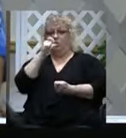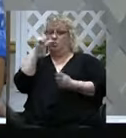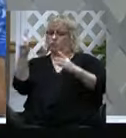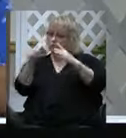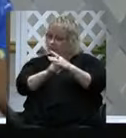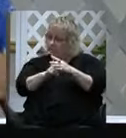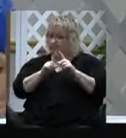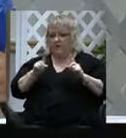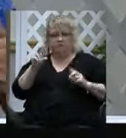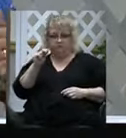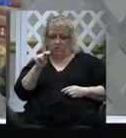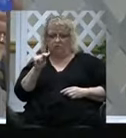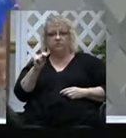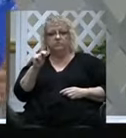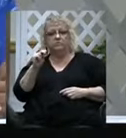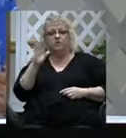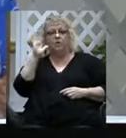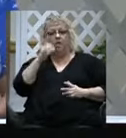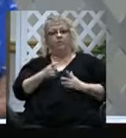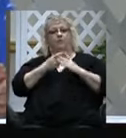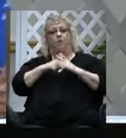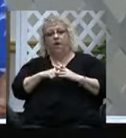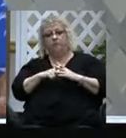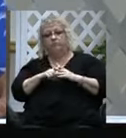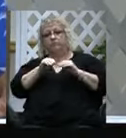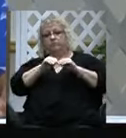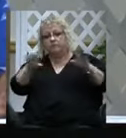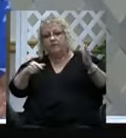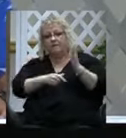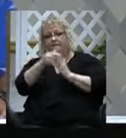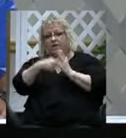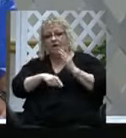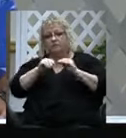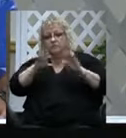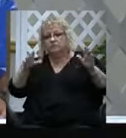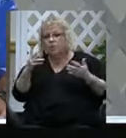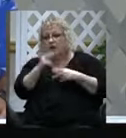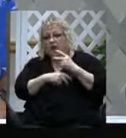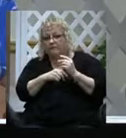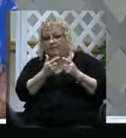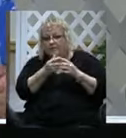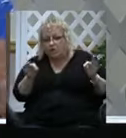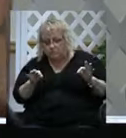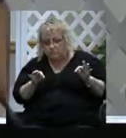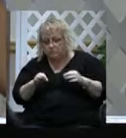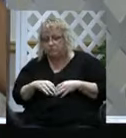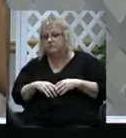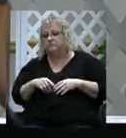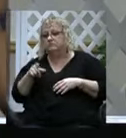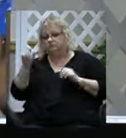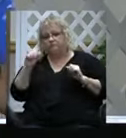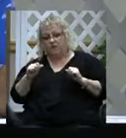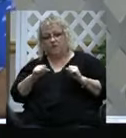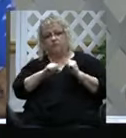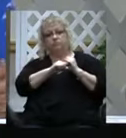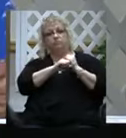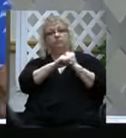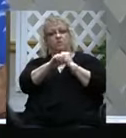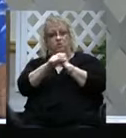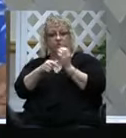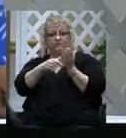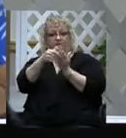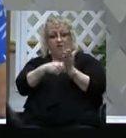and it also is going to prompt what languages that flyer is translated into. So you can still have